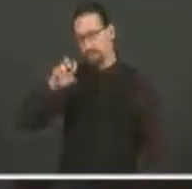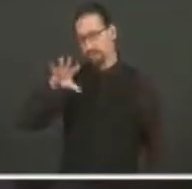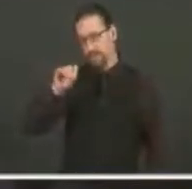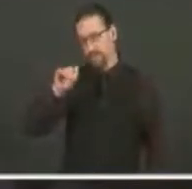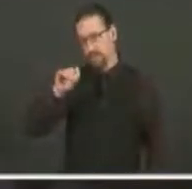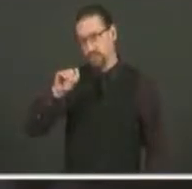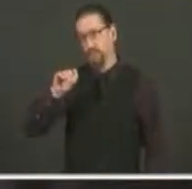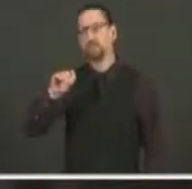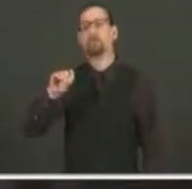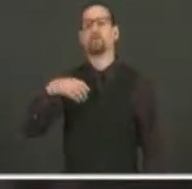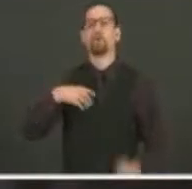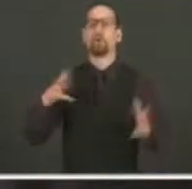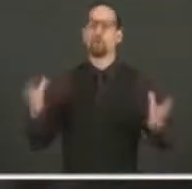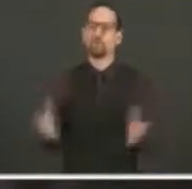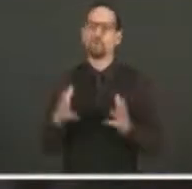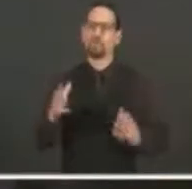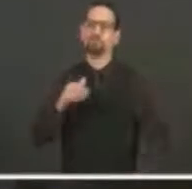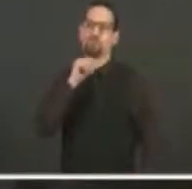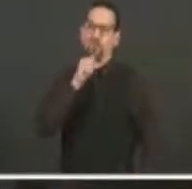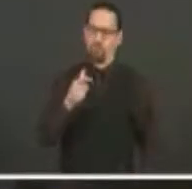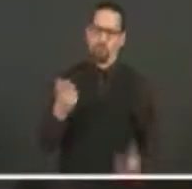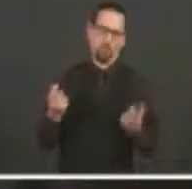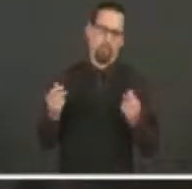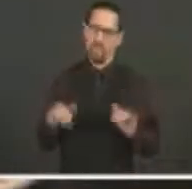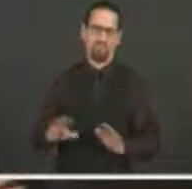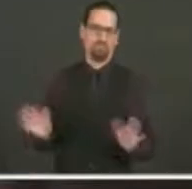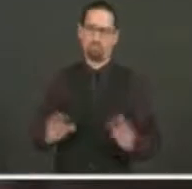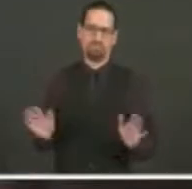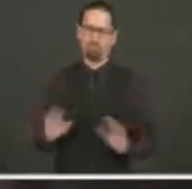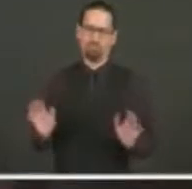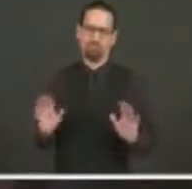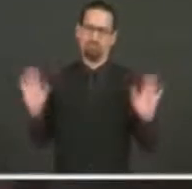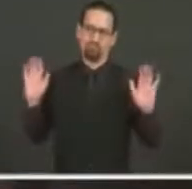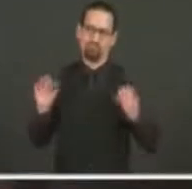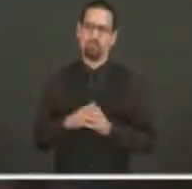that. It's our job to, if the doctor,